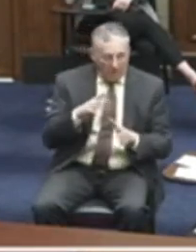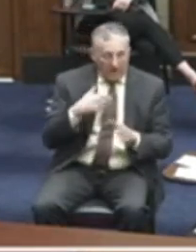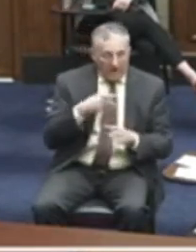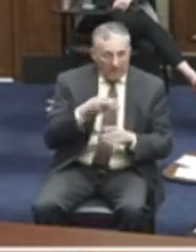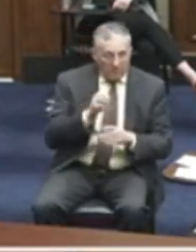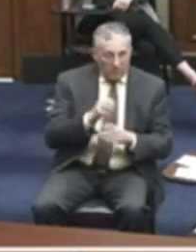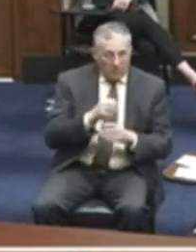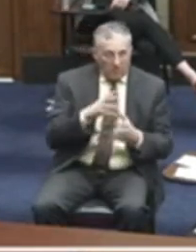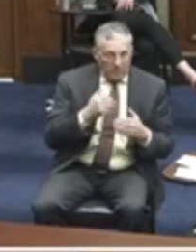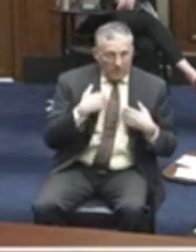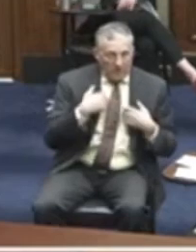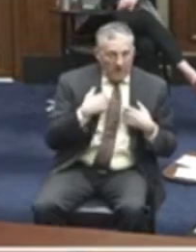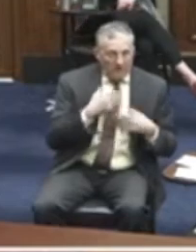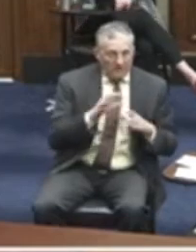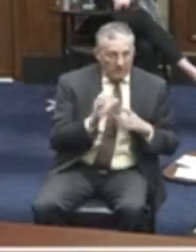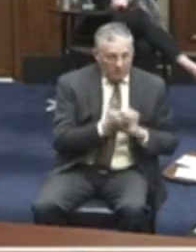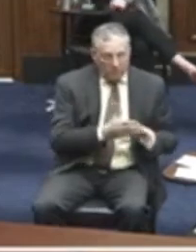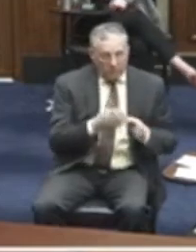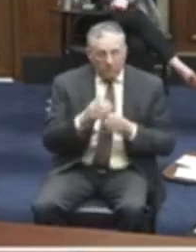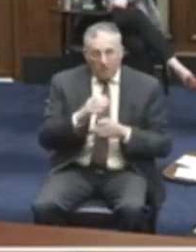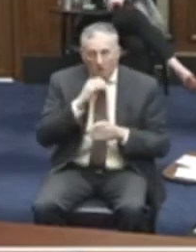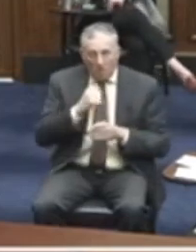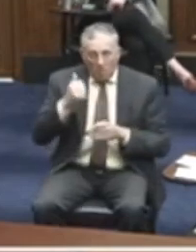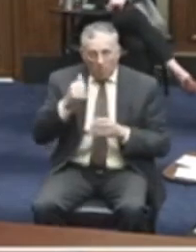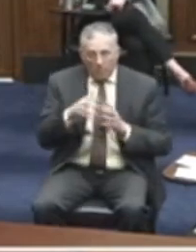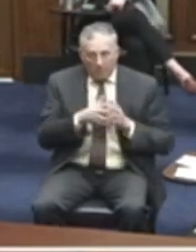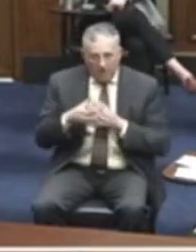conditions, older Americans, and women.